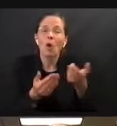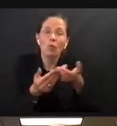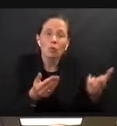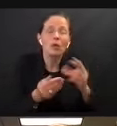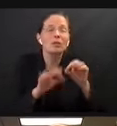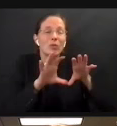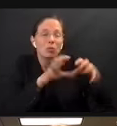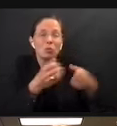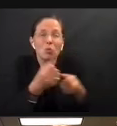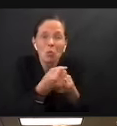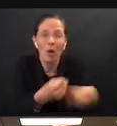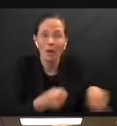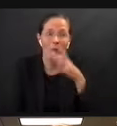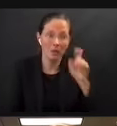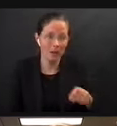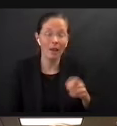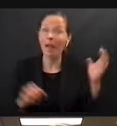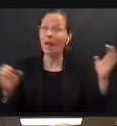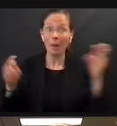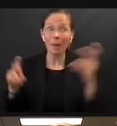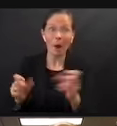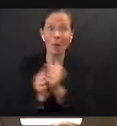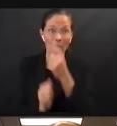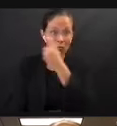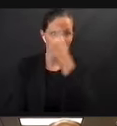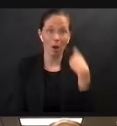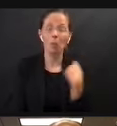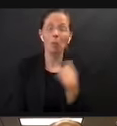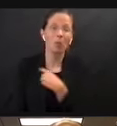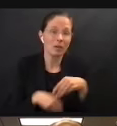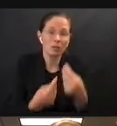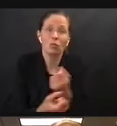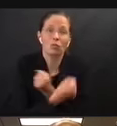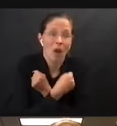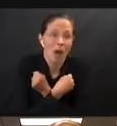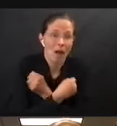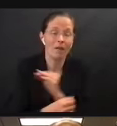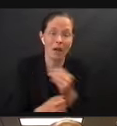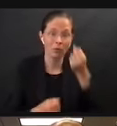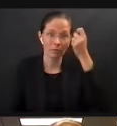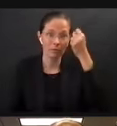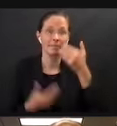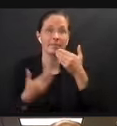that they're gonna need. They're returning with trauma and we need to surround them with love and understanding. Thank you.